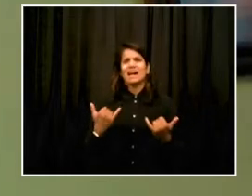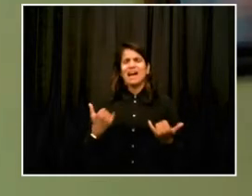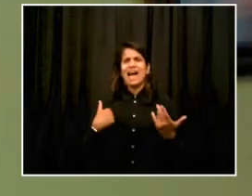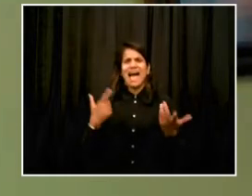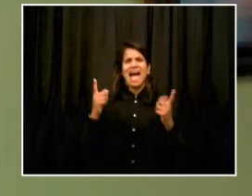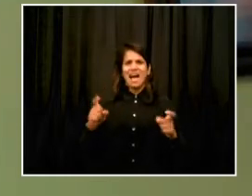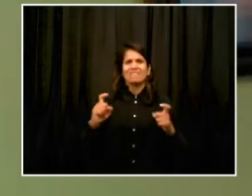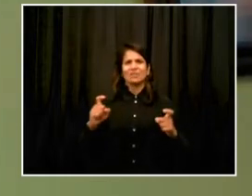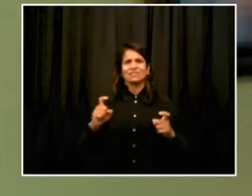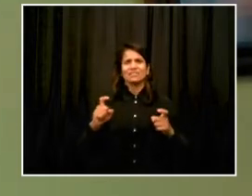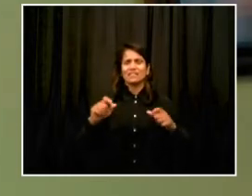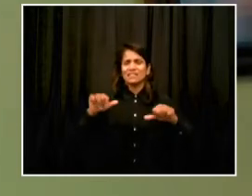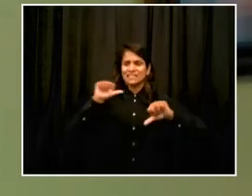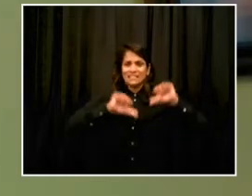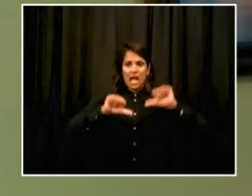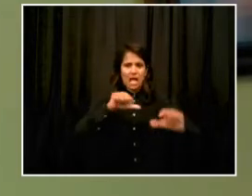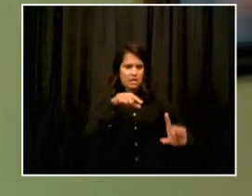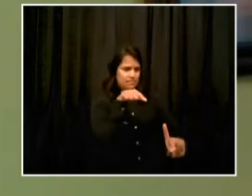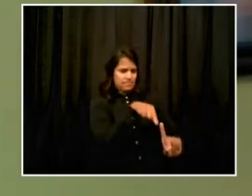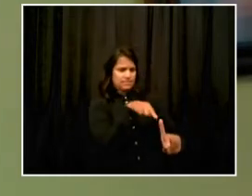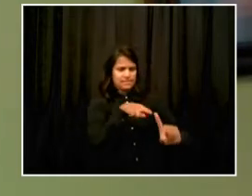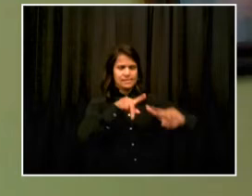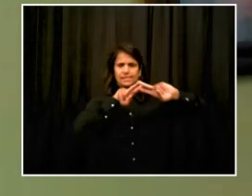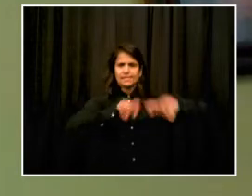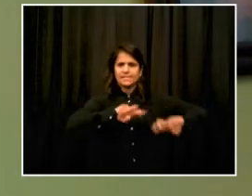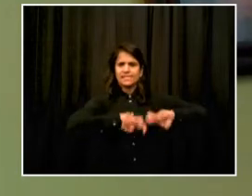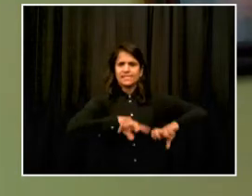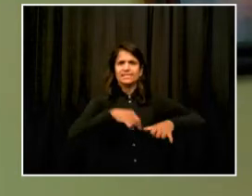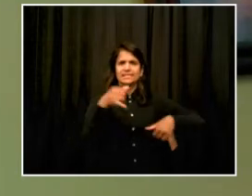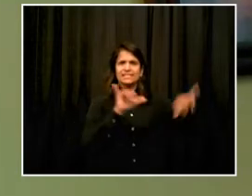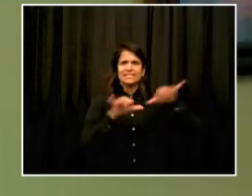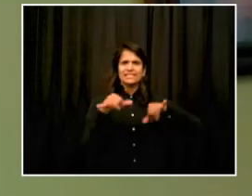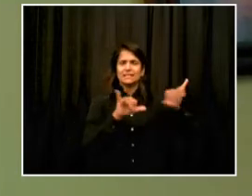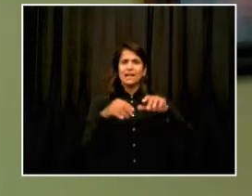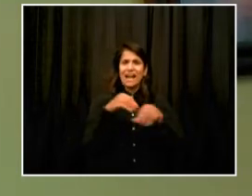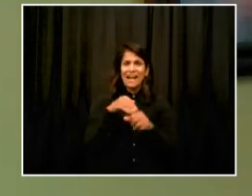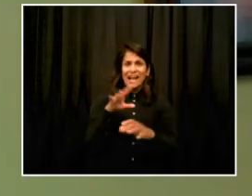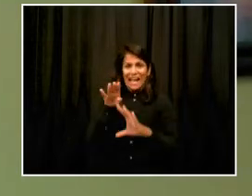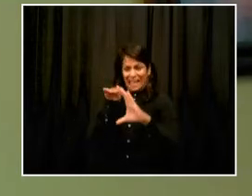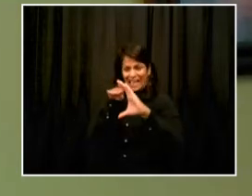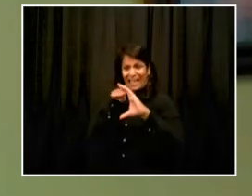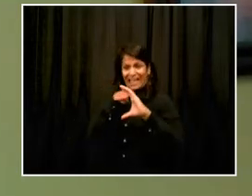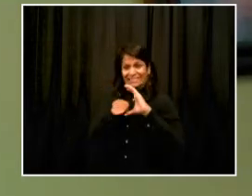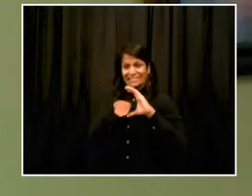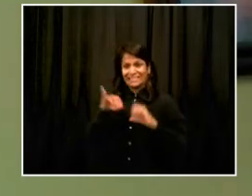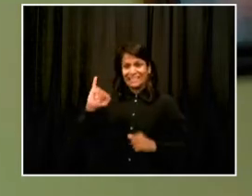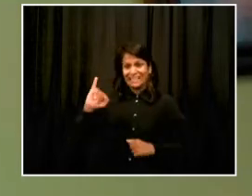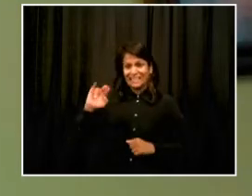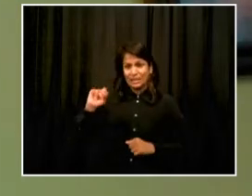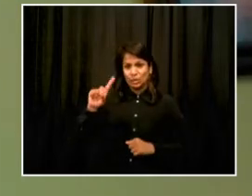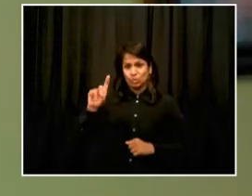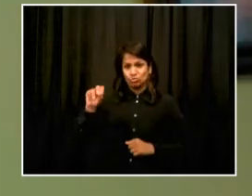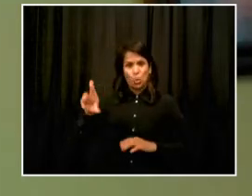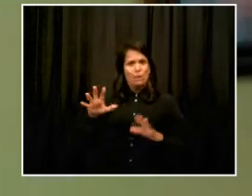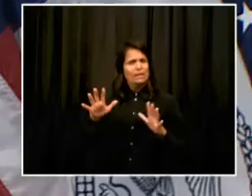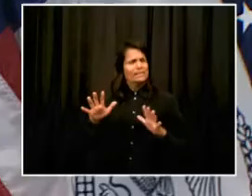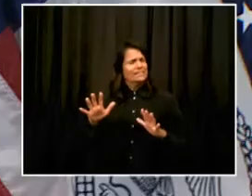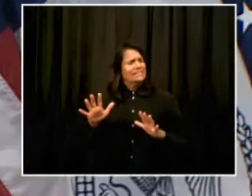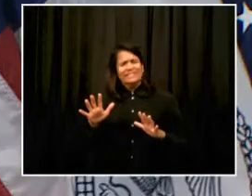where people are indoors and in close contact to each other for a continuous amount of time. Go ahead,